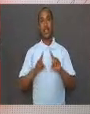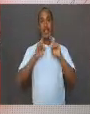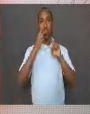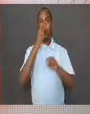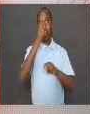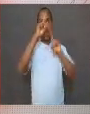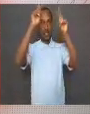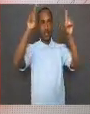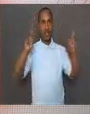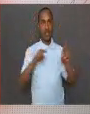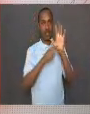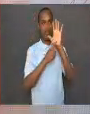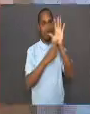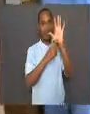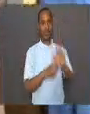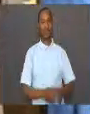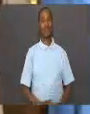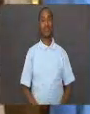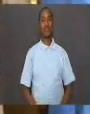Let us watch.